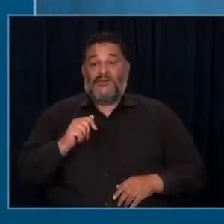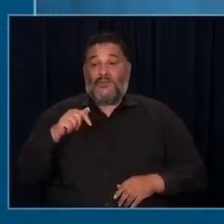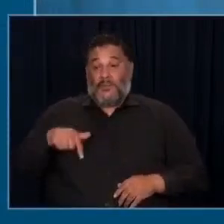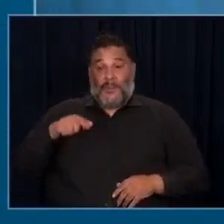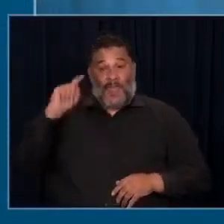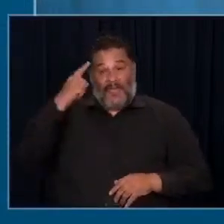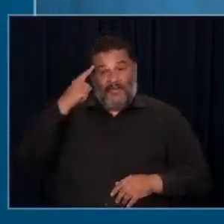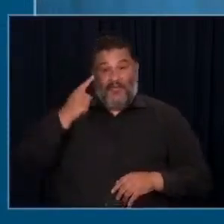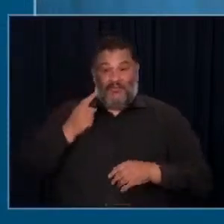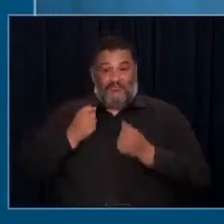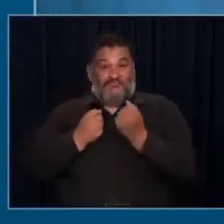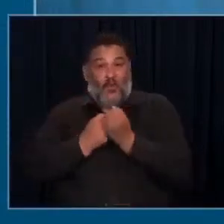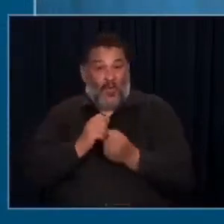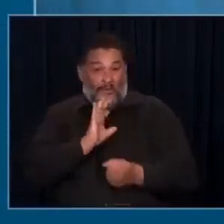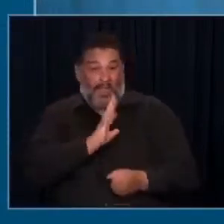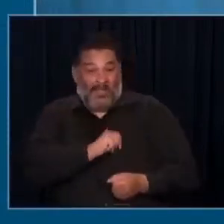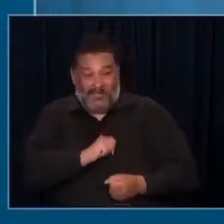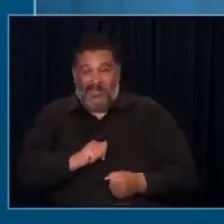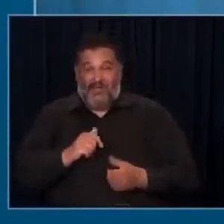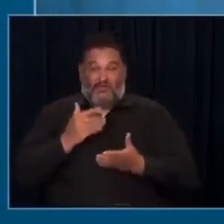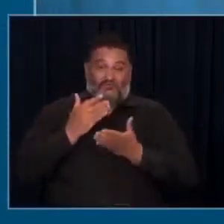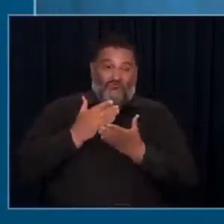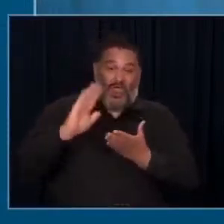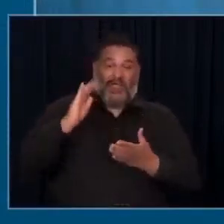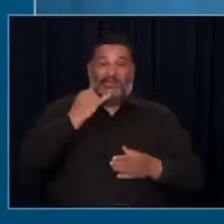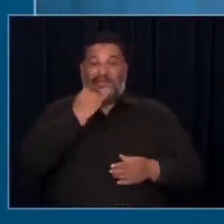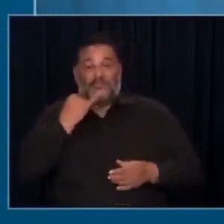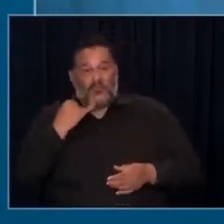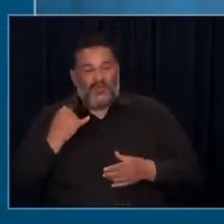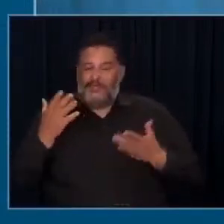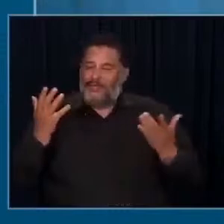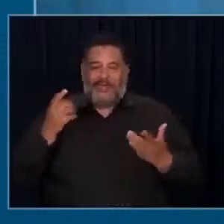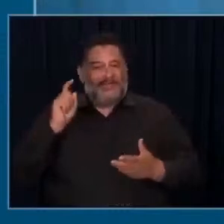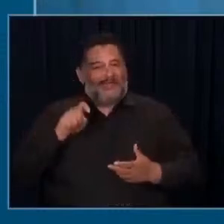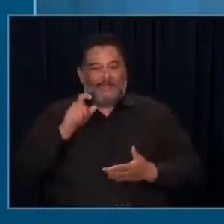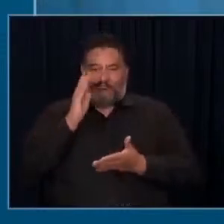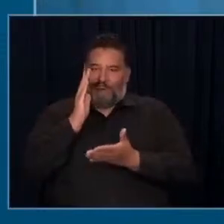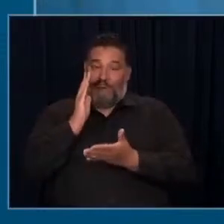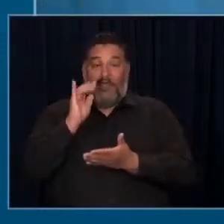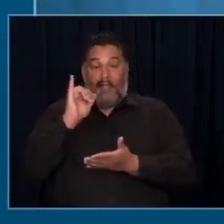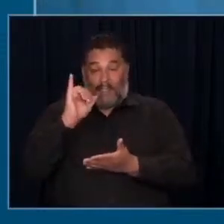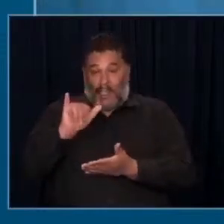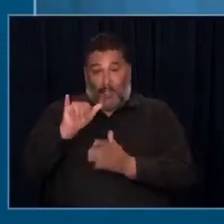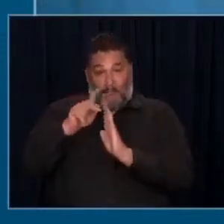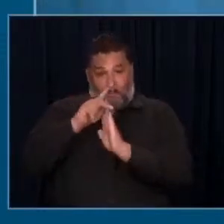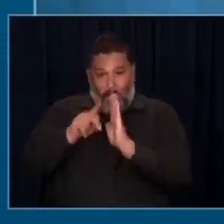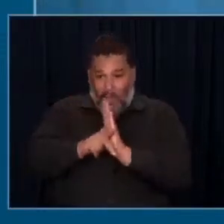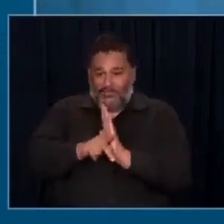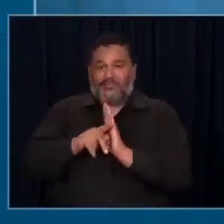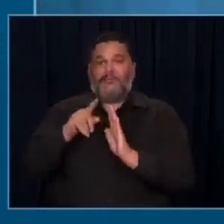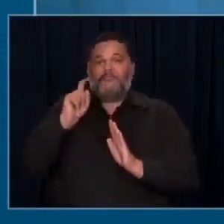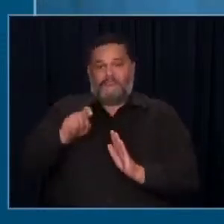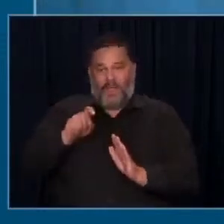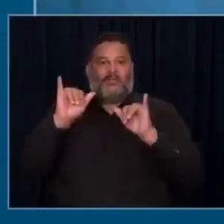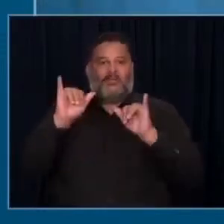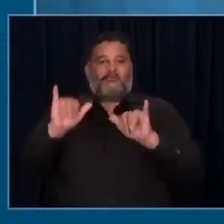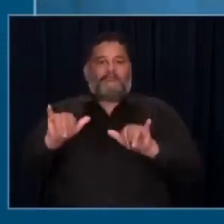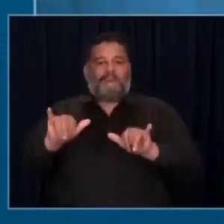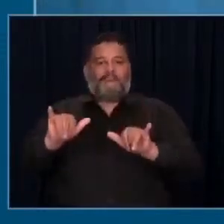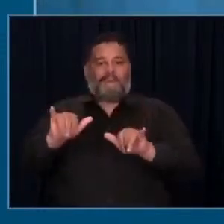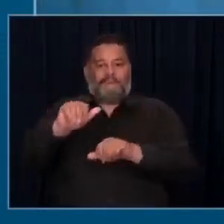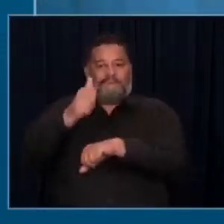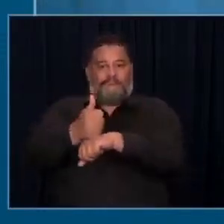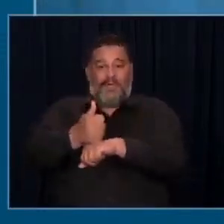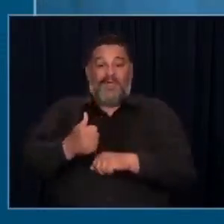the Israelis. We need to make sure that that policy stays in place. We need to understand